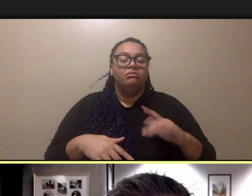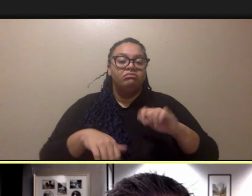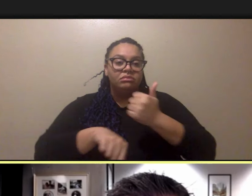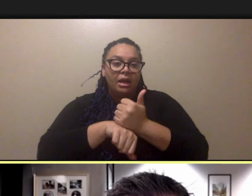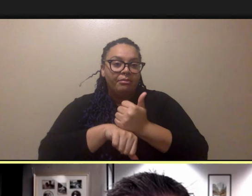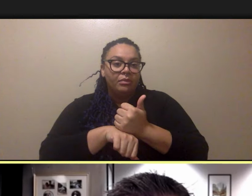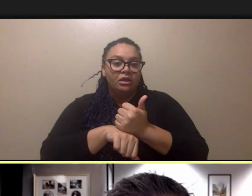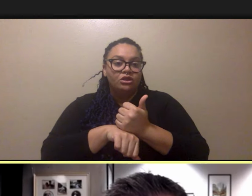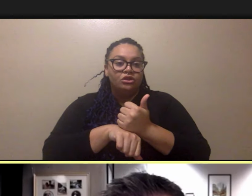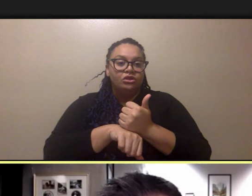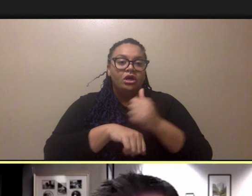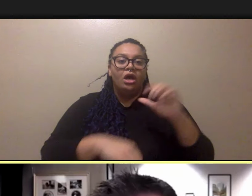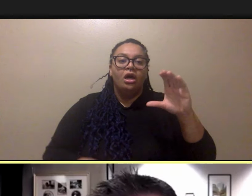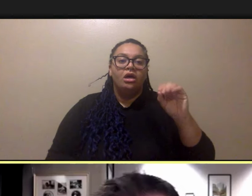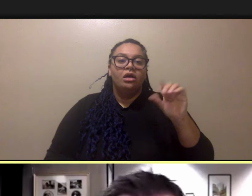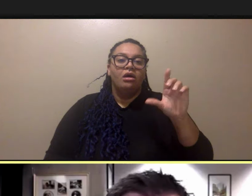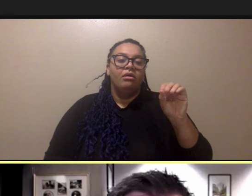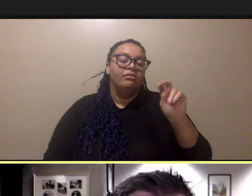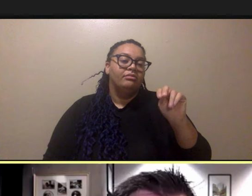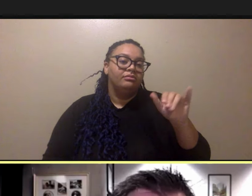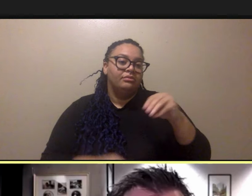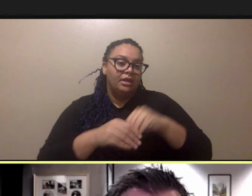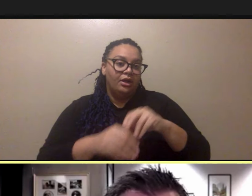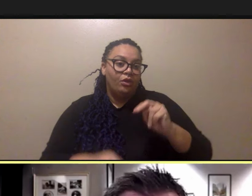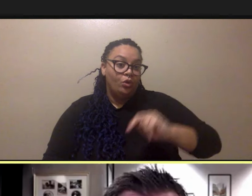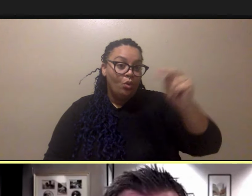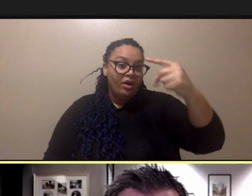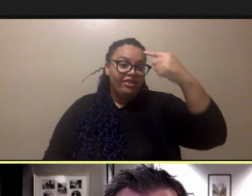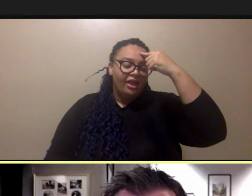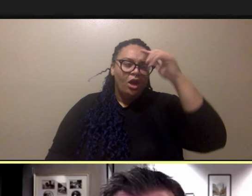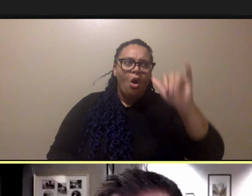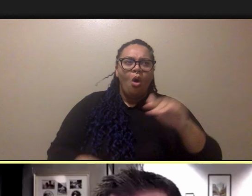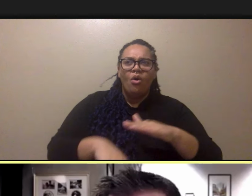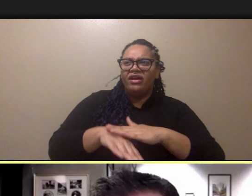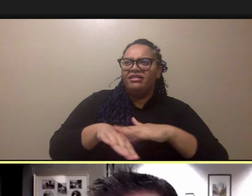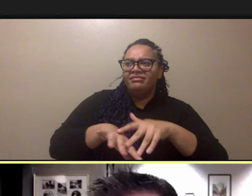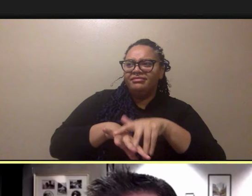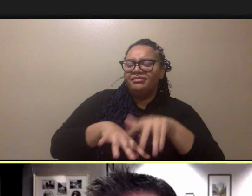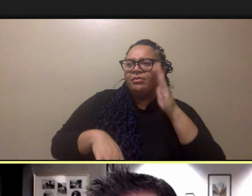originally, or than the original design. The thinking was the natives would be a little bit friendlier. There was still this kind of